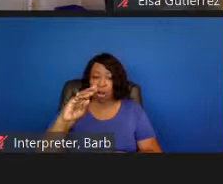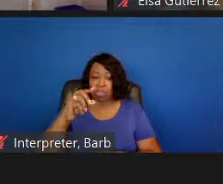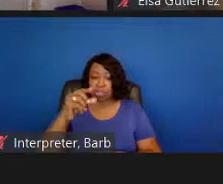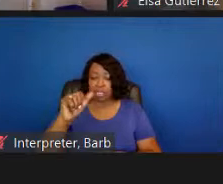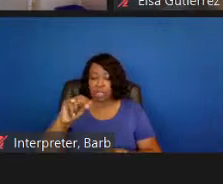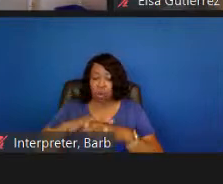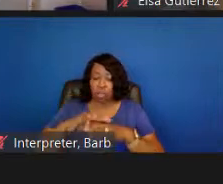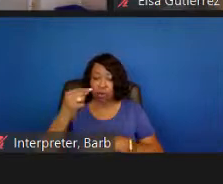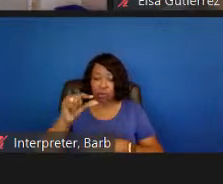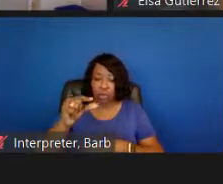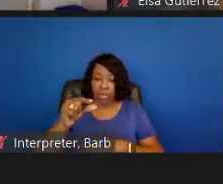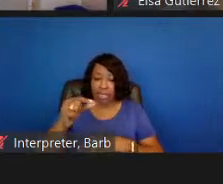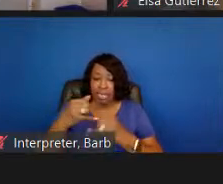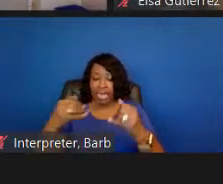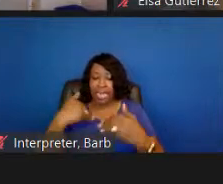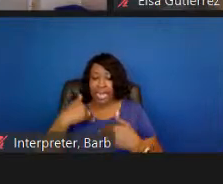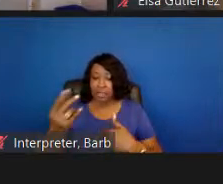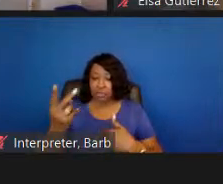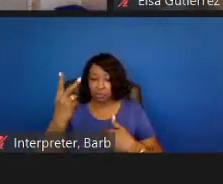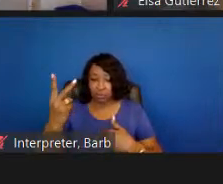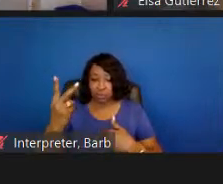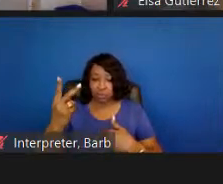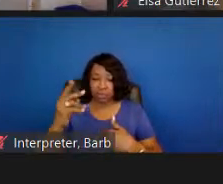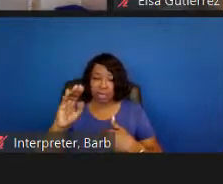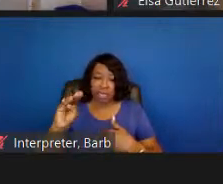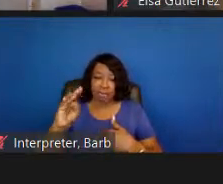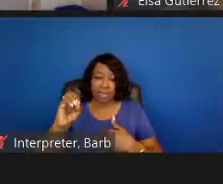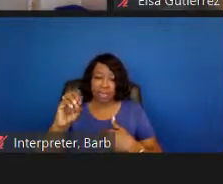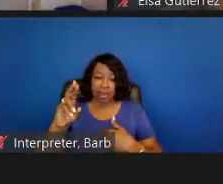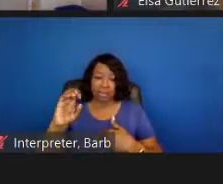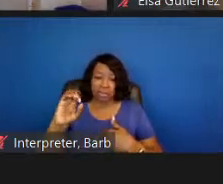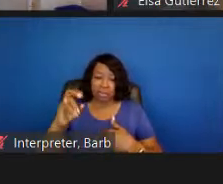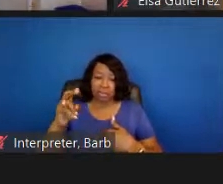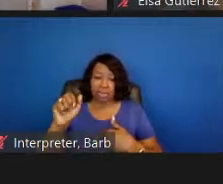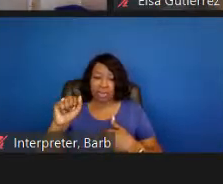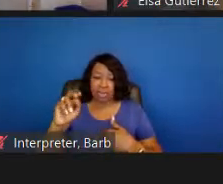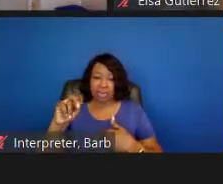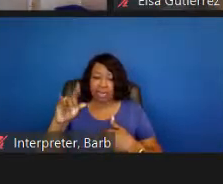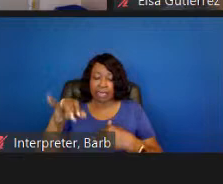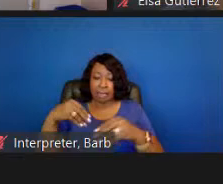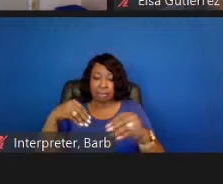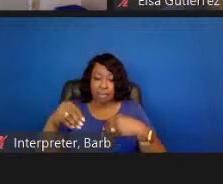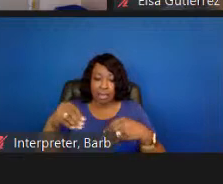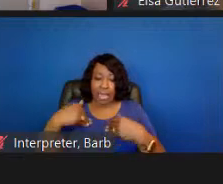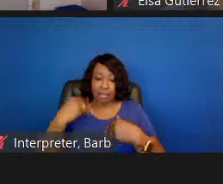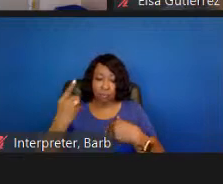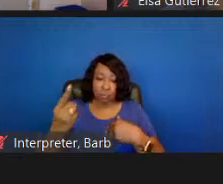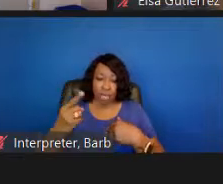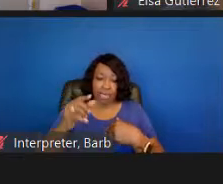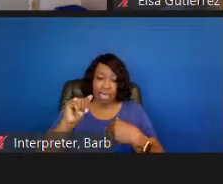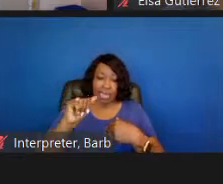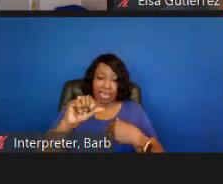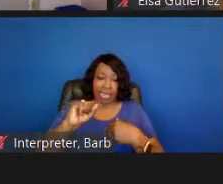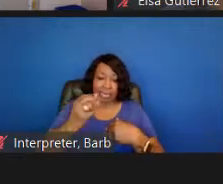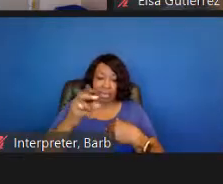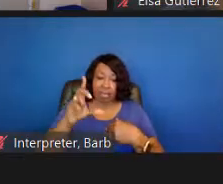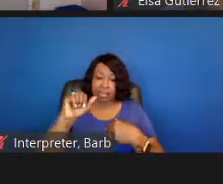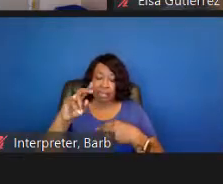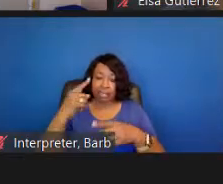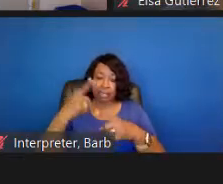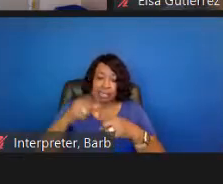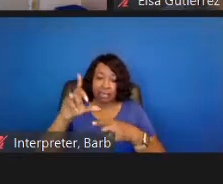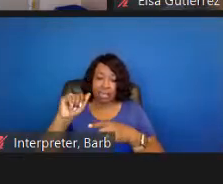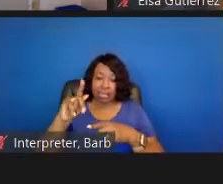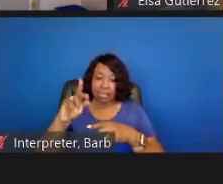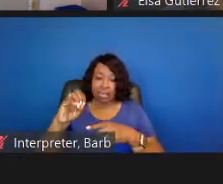Line has 2, the Merchandise Mart has 1, Ashland Lake Street, the